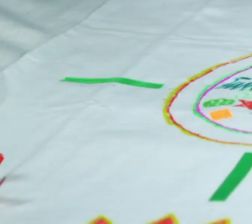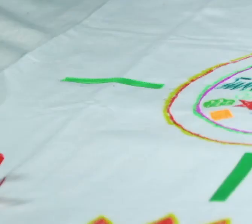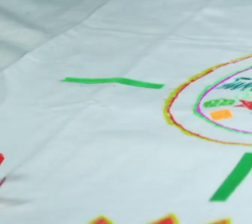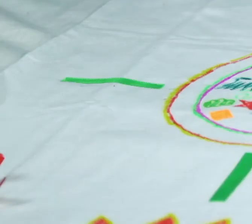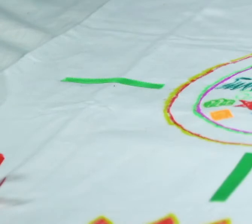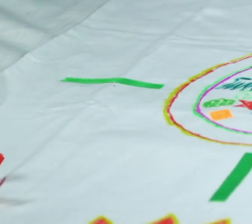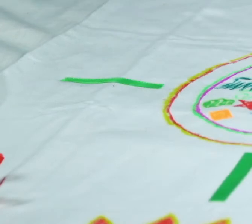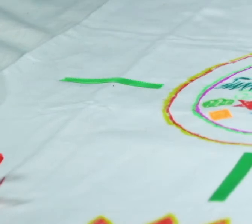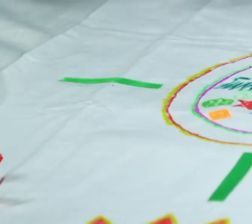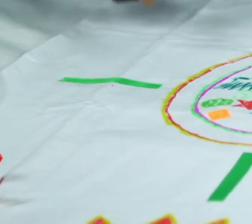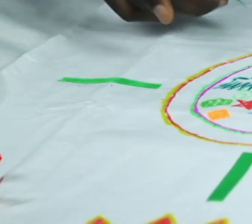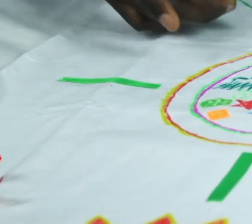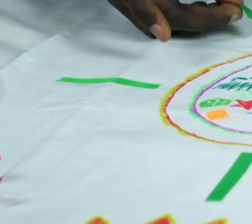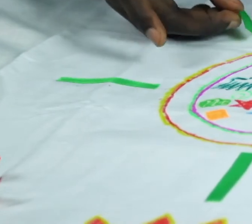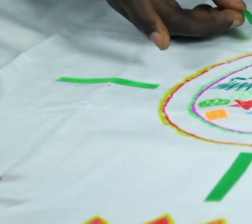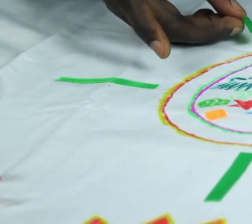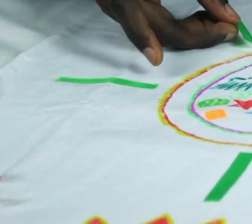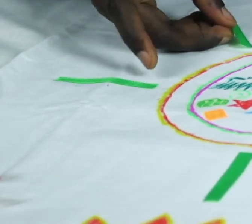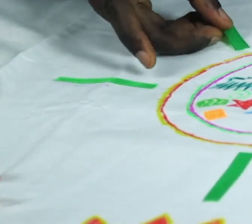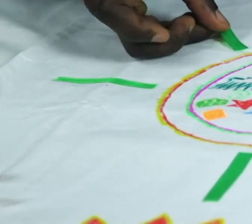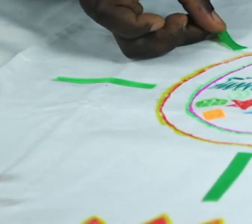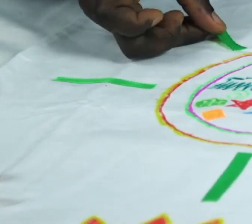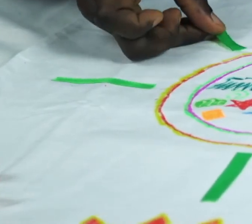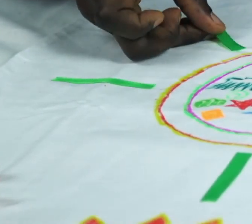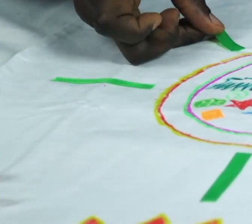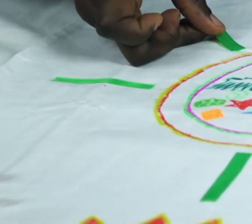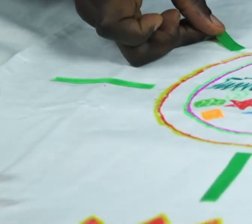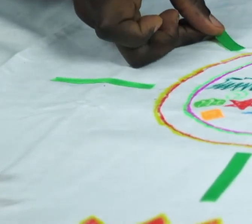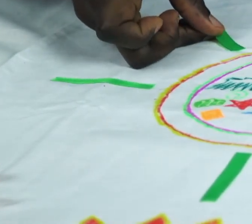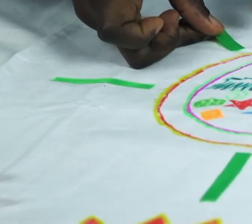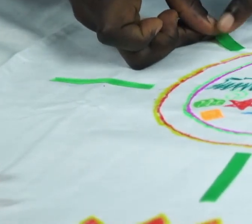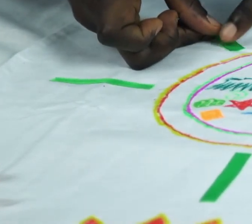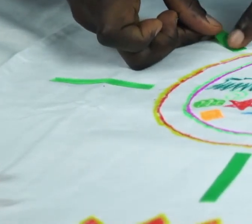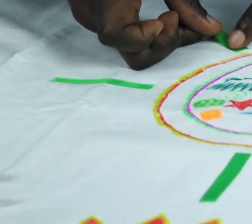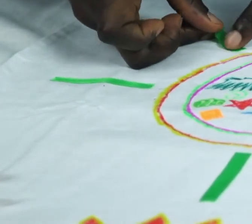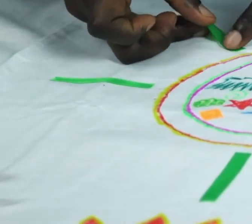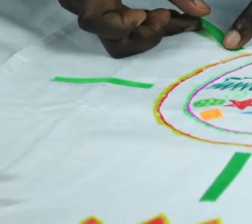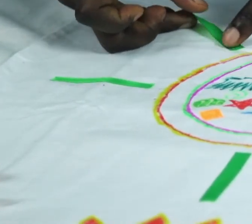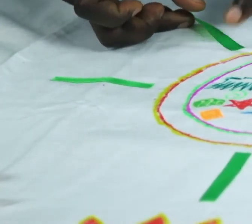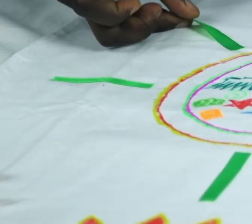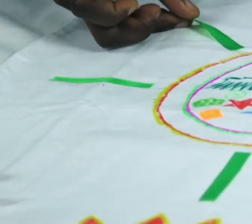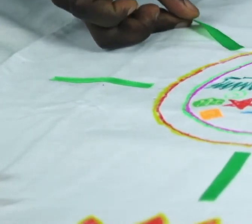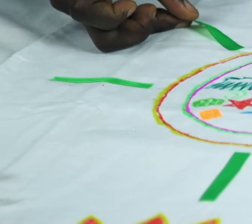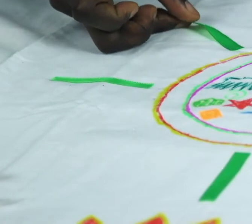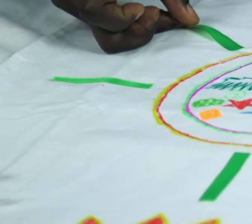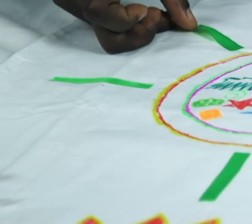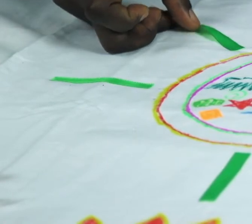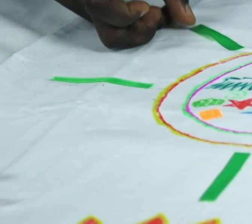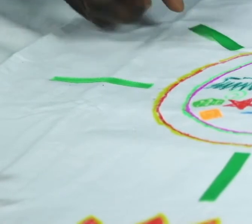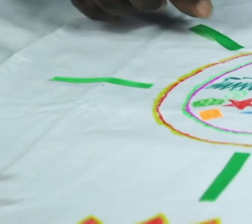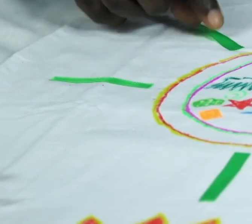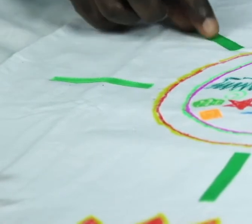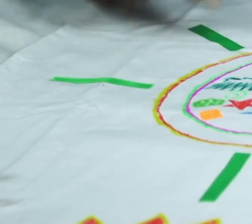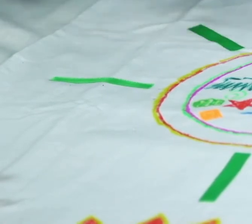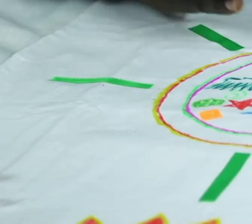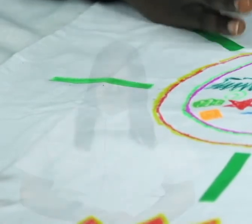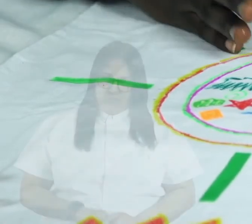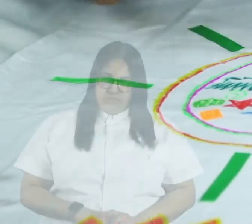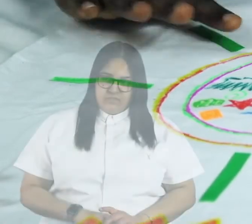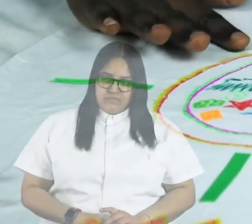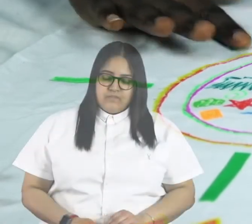Don't be afraid to get your hands messy as well when it comes to using PVA glue, because it's easy to wash off.